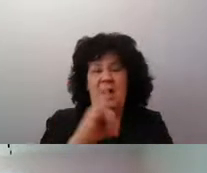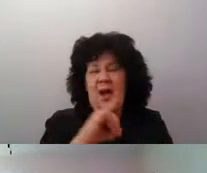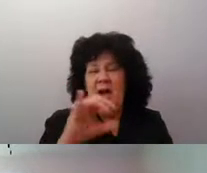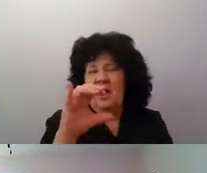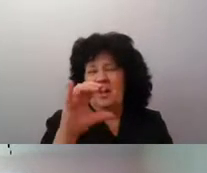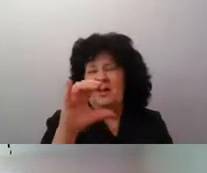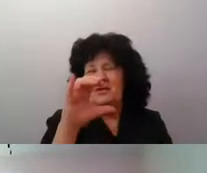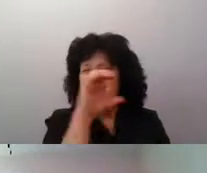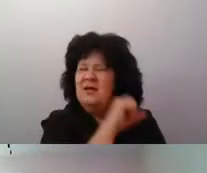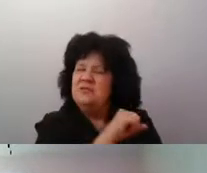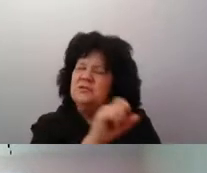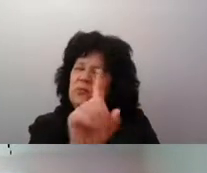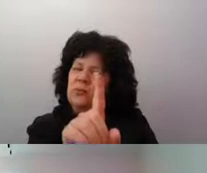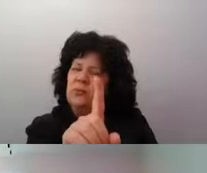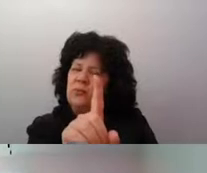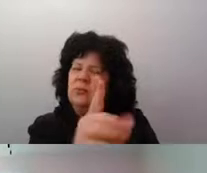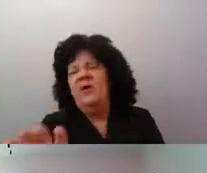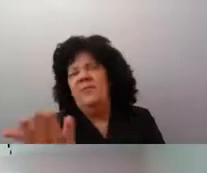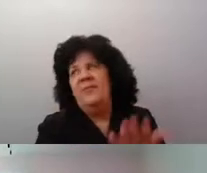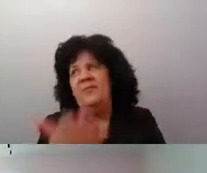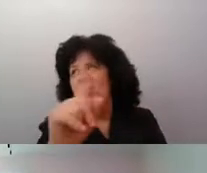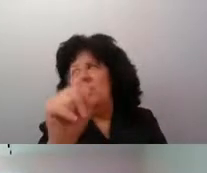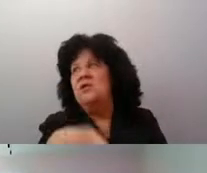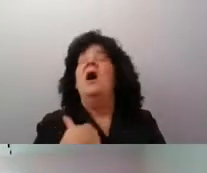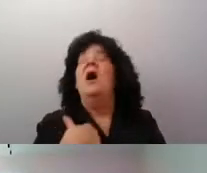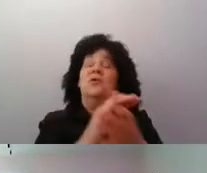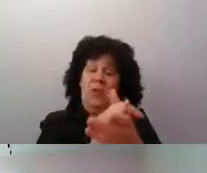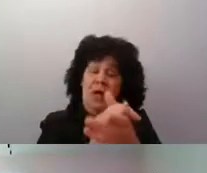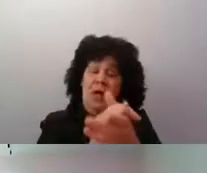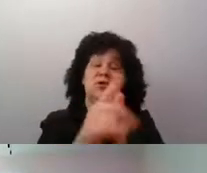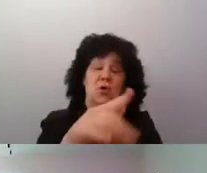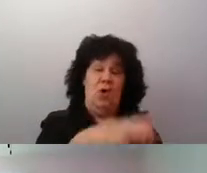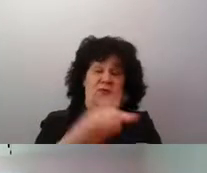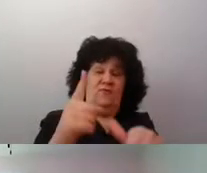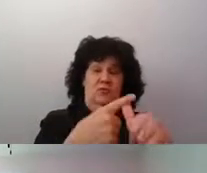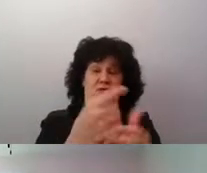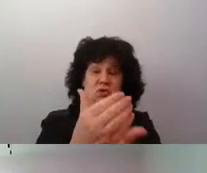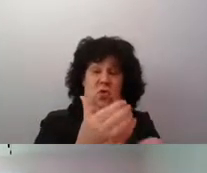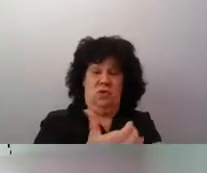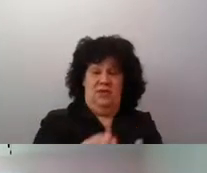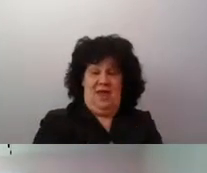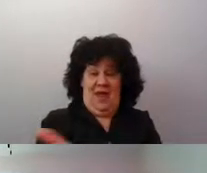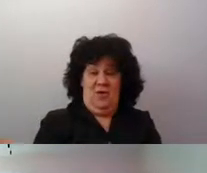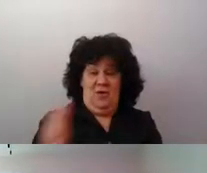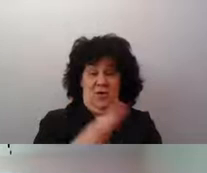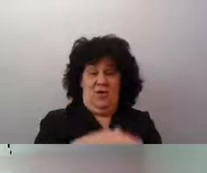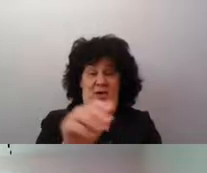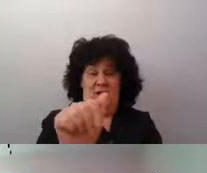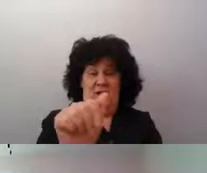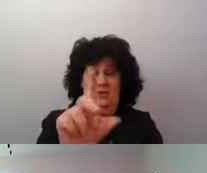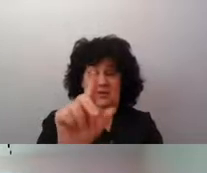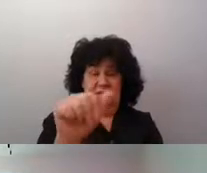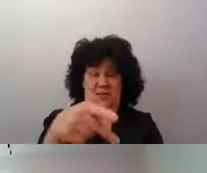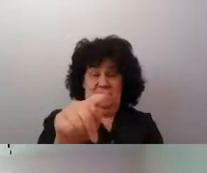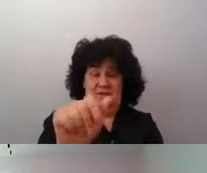just, and maybe this is a question, but while I congratulate you on getting that first course out on adaptation, mm-hmm. I am kind of curious when the